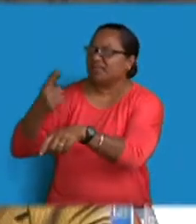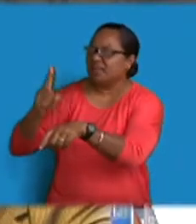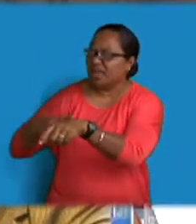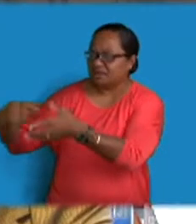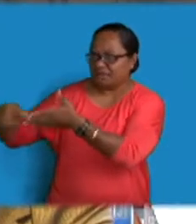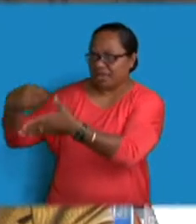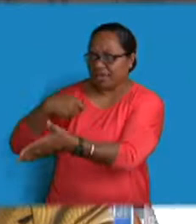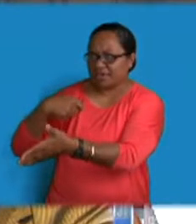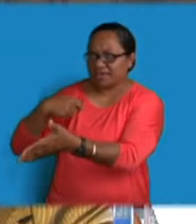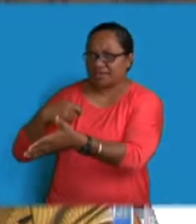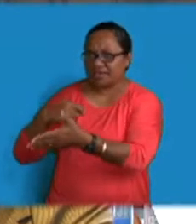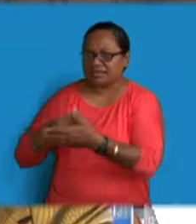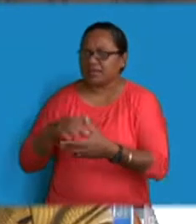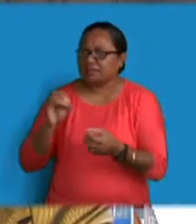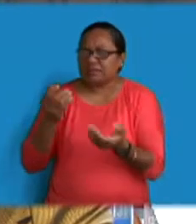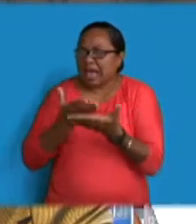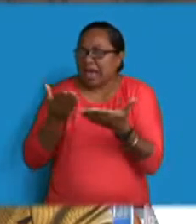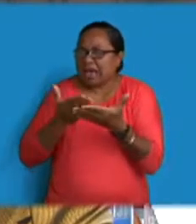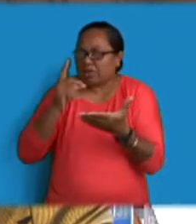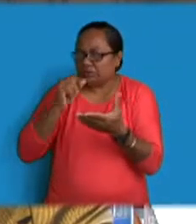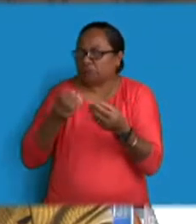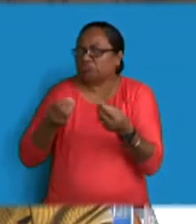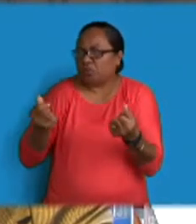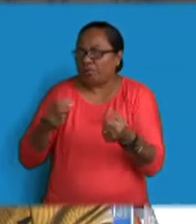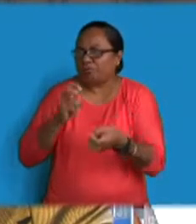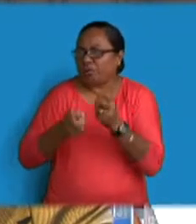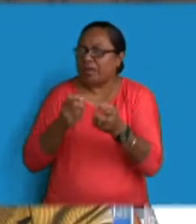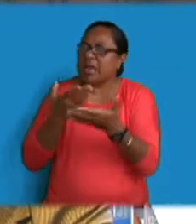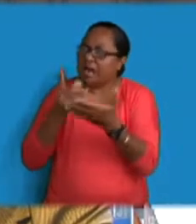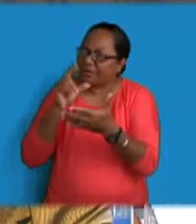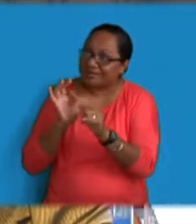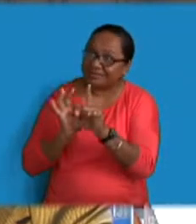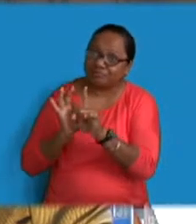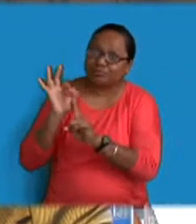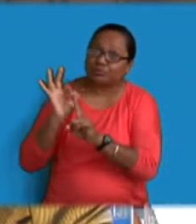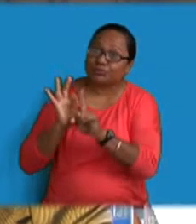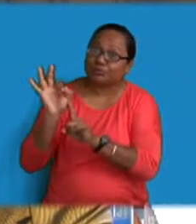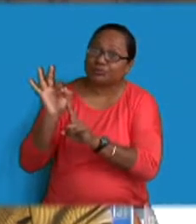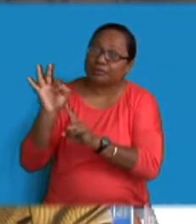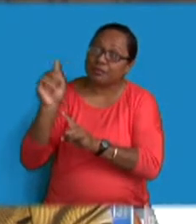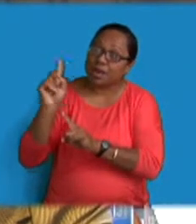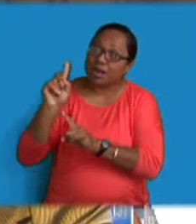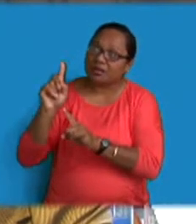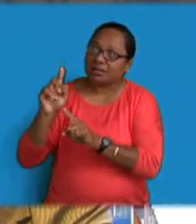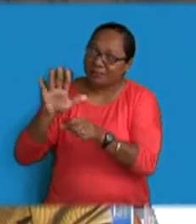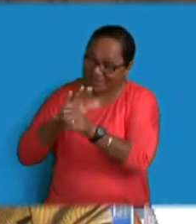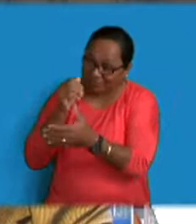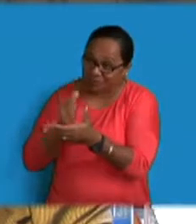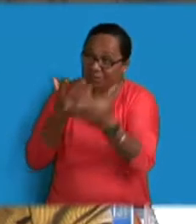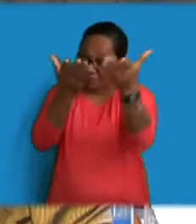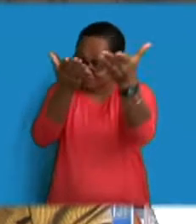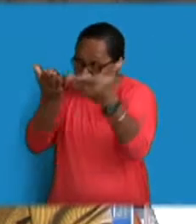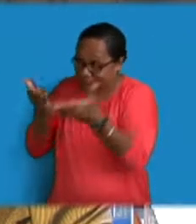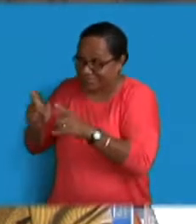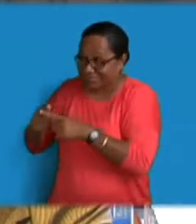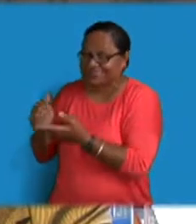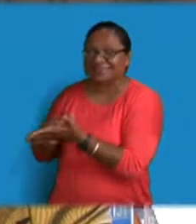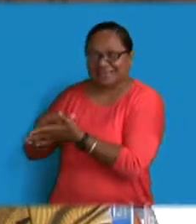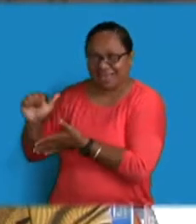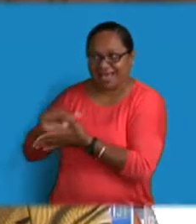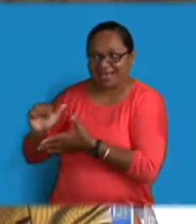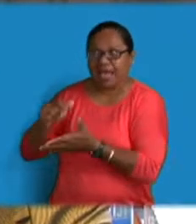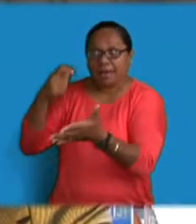there measures in place in order to improve the sale of their artifacts and them receiving